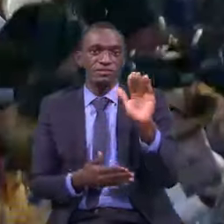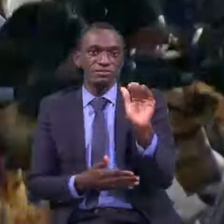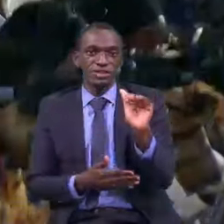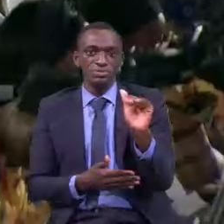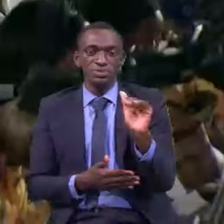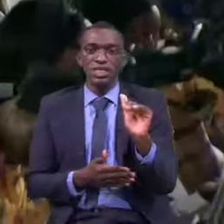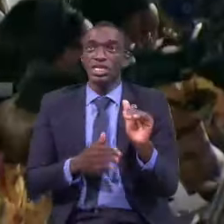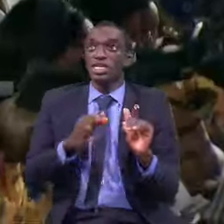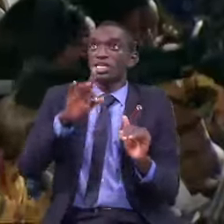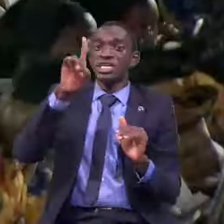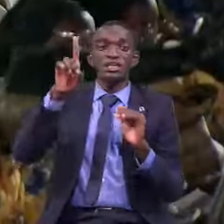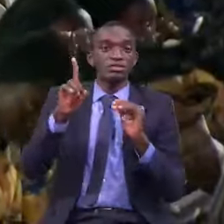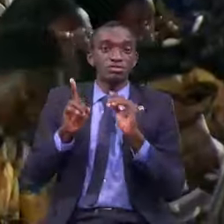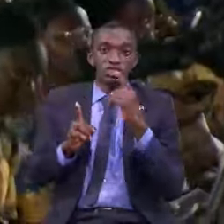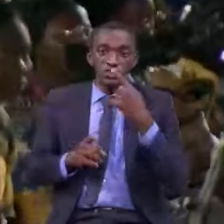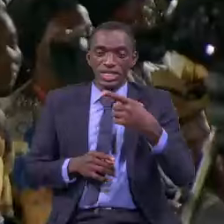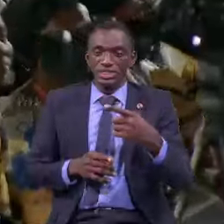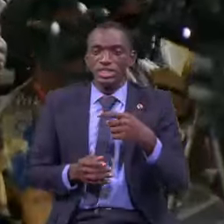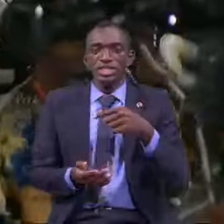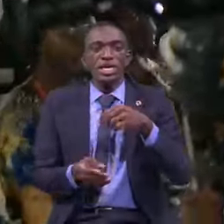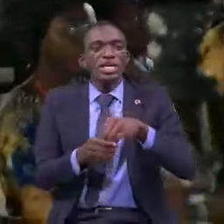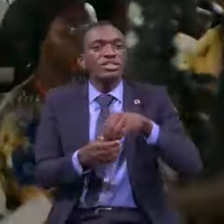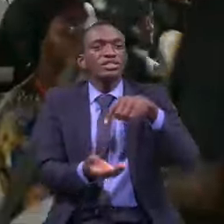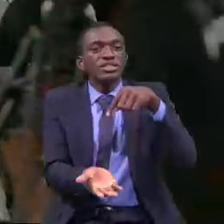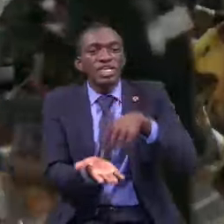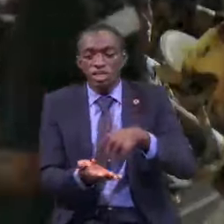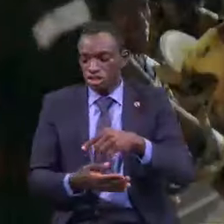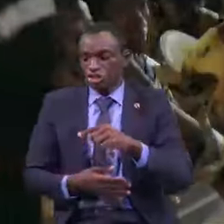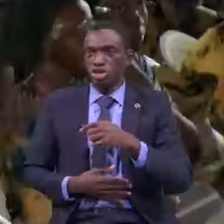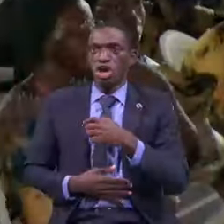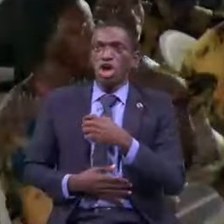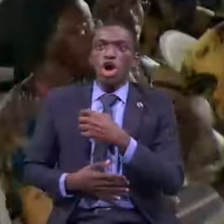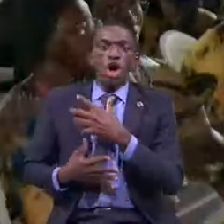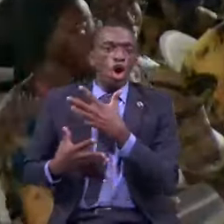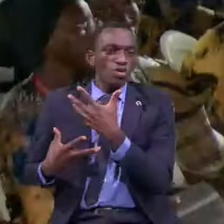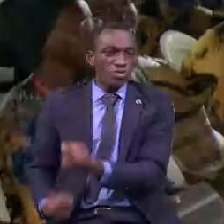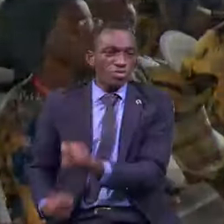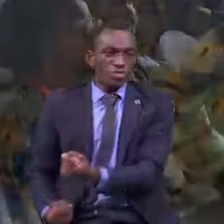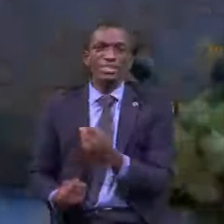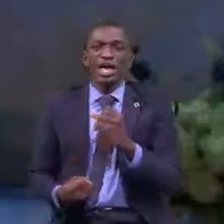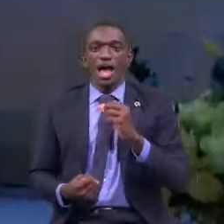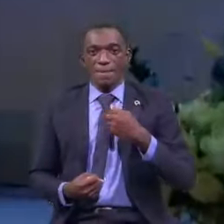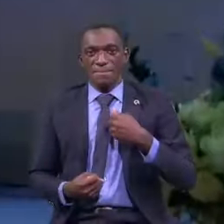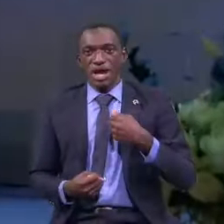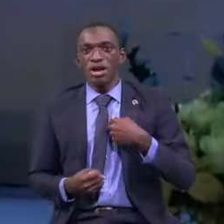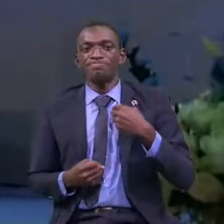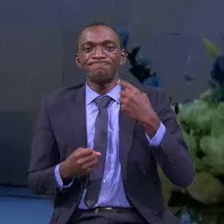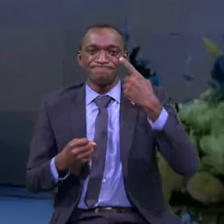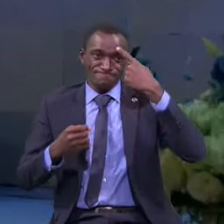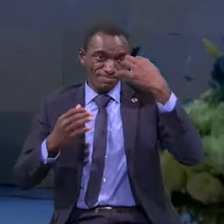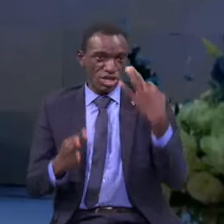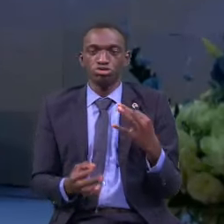and in this confidence I was minded to come unto you.